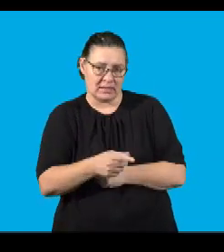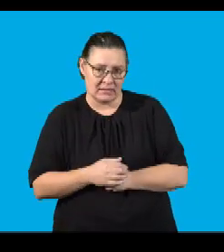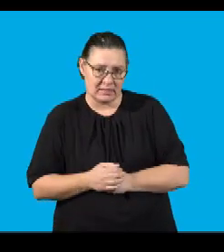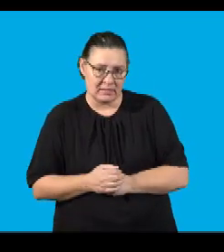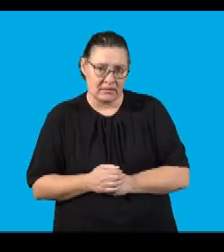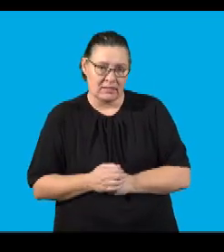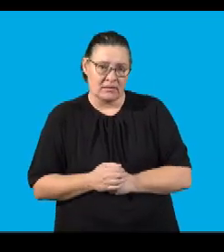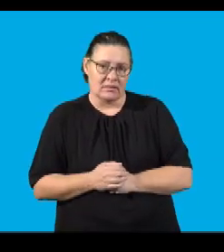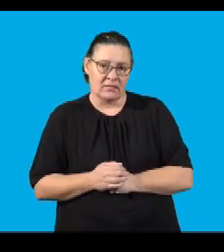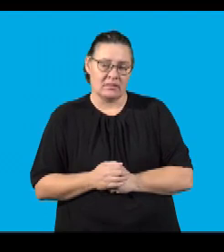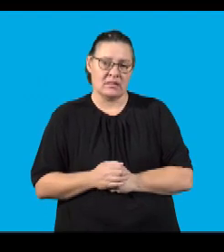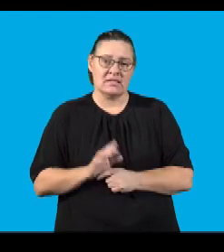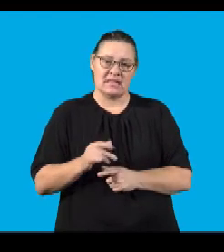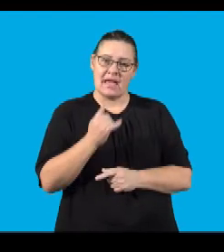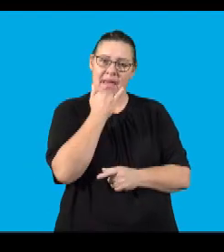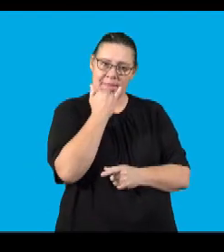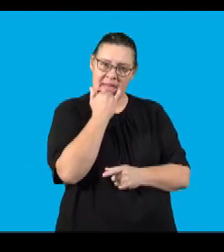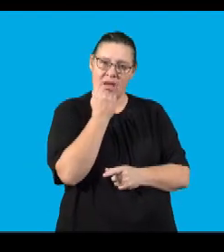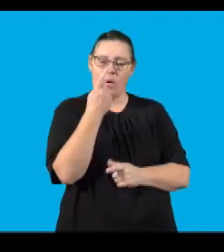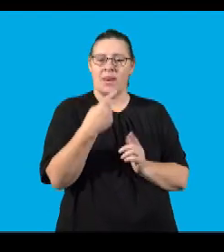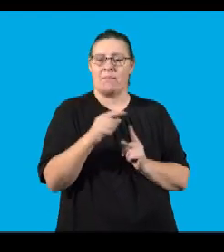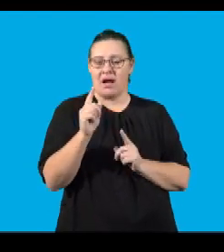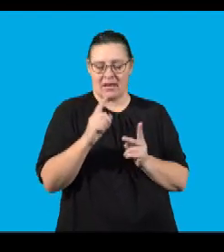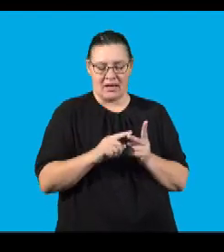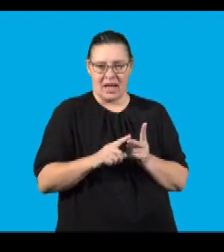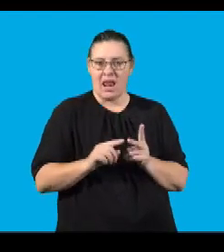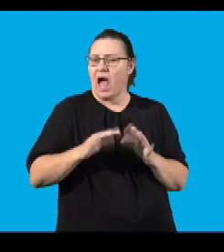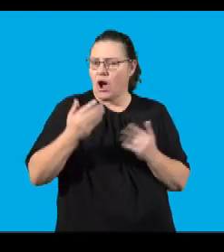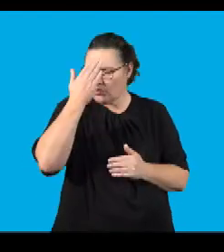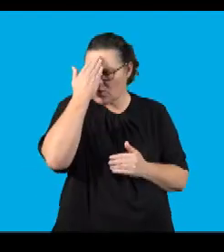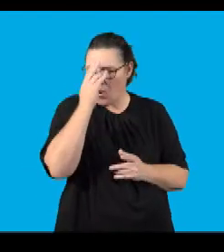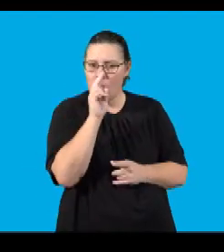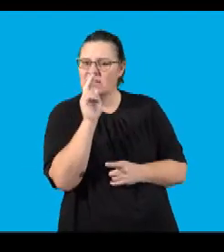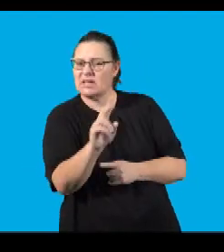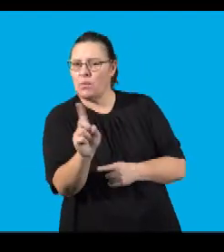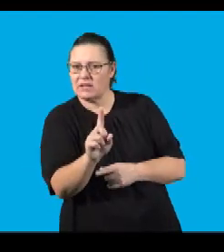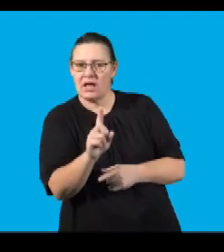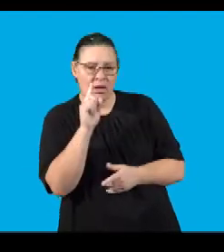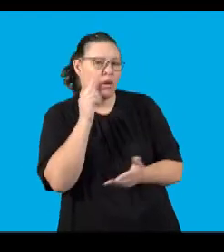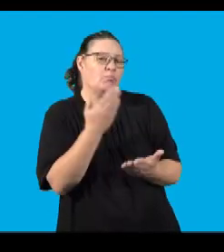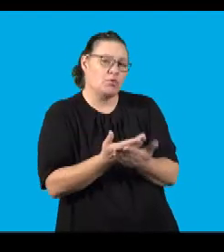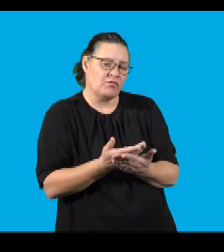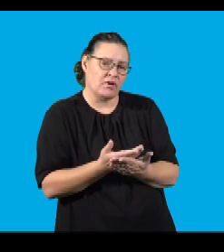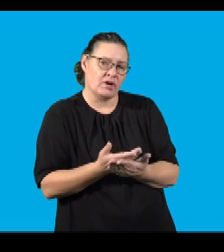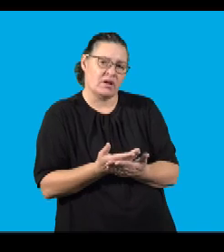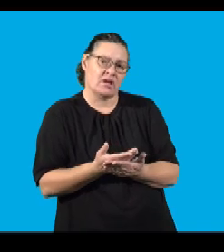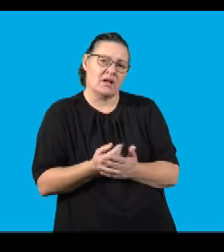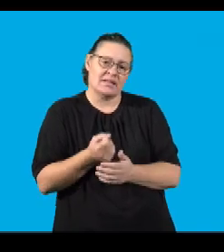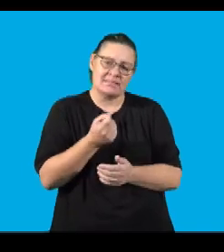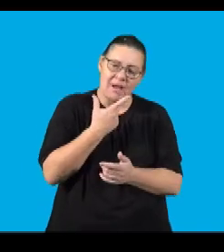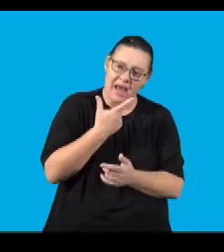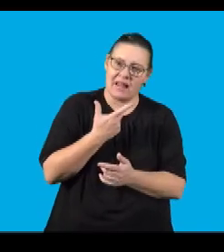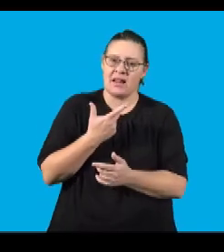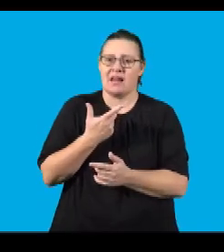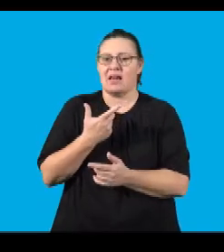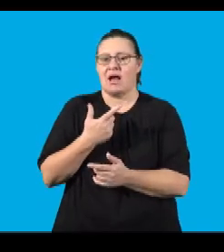answer. So you'll see here he's happy, 1 mark for the mood. And how do you know? What did you see that proves this? The beaming